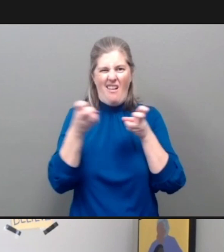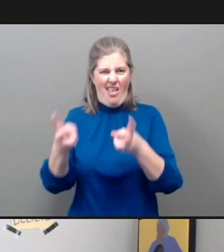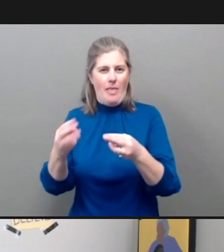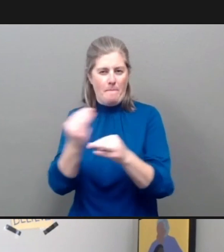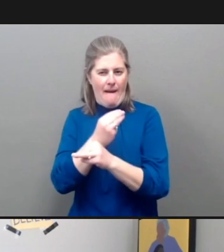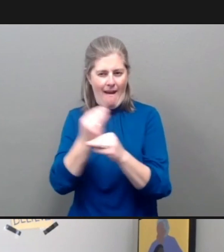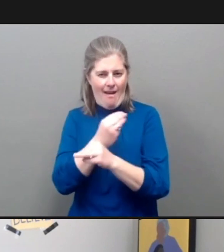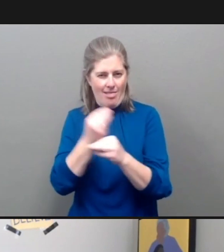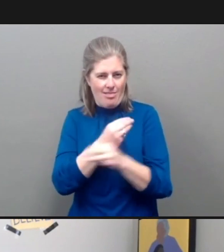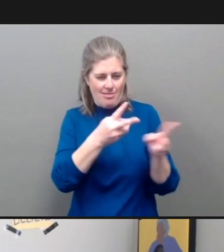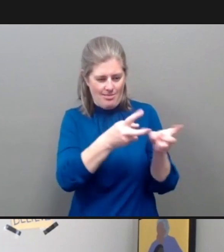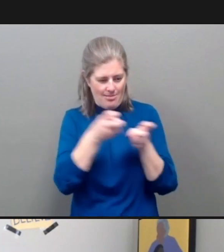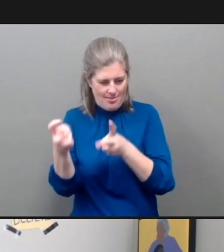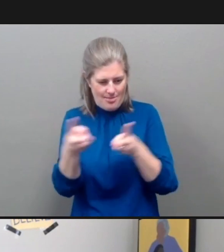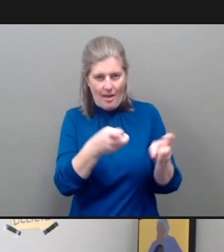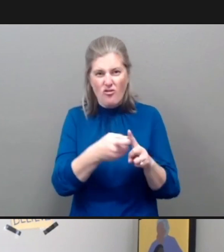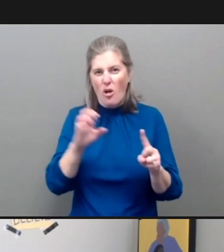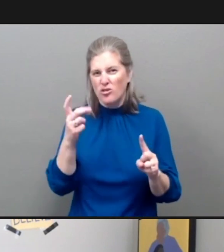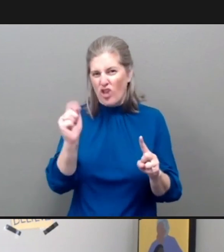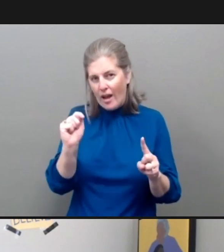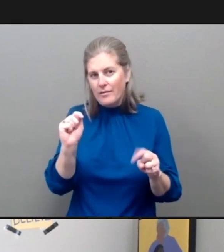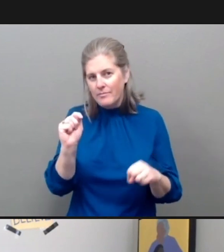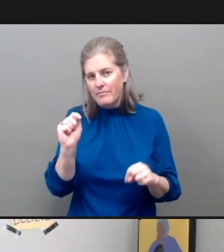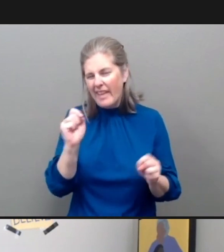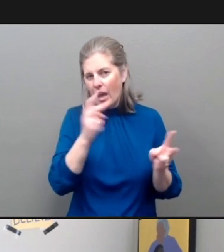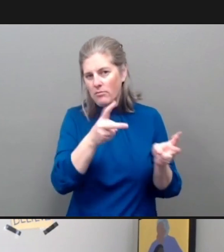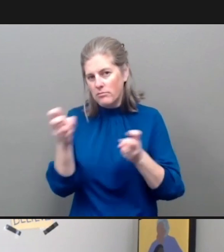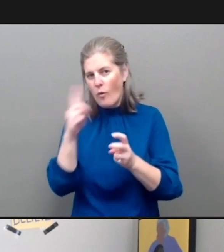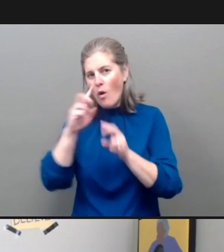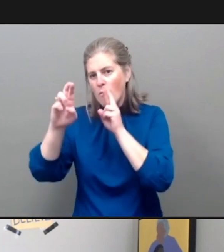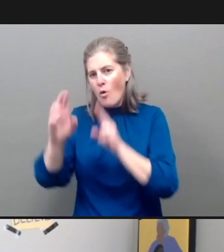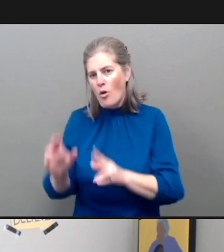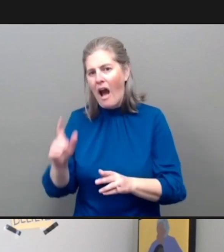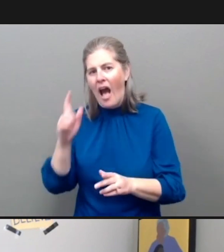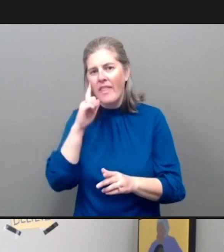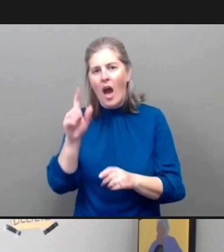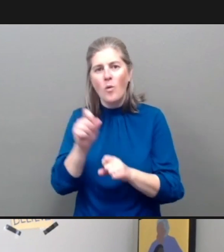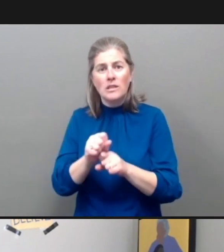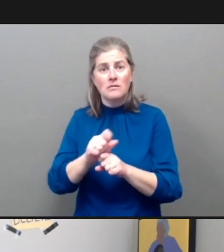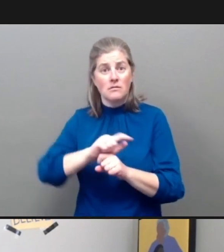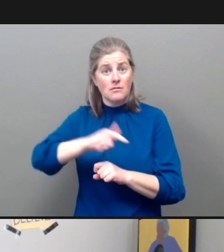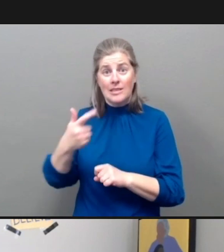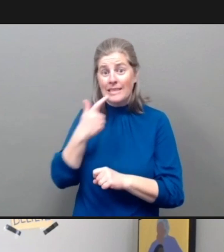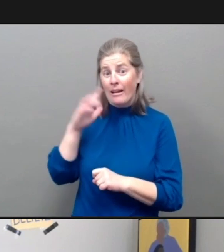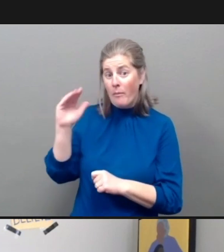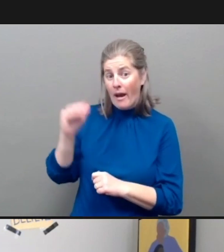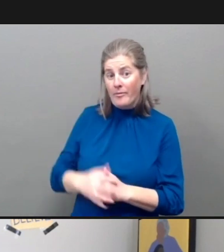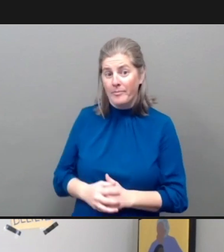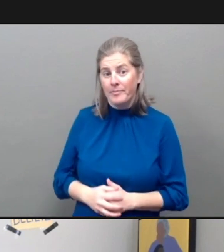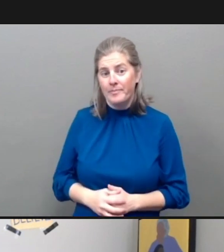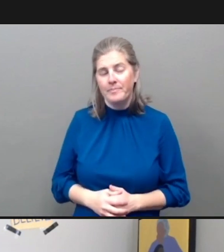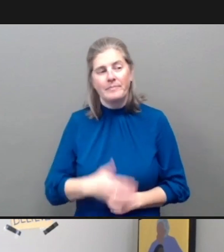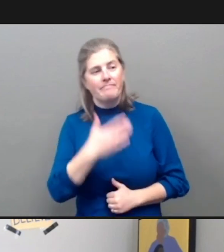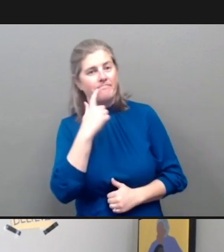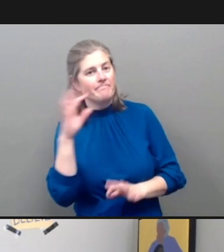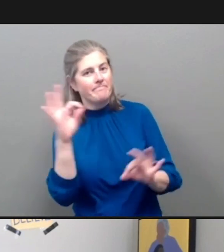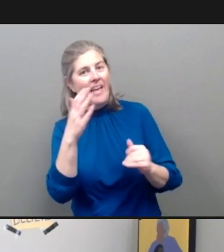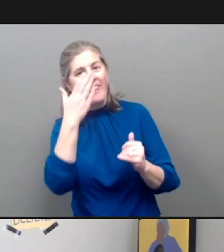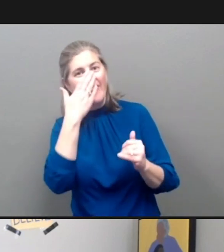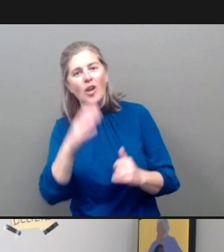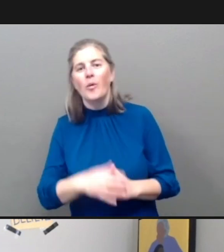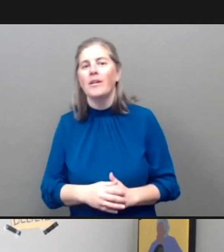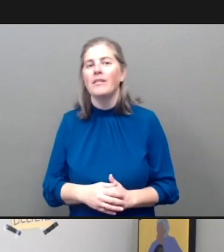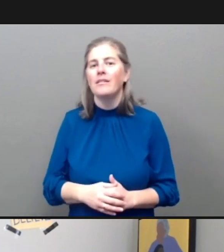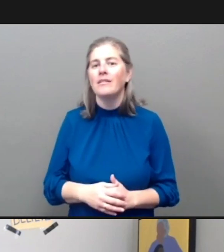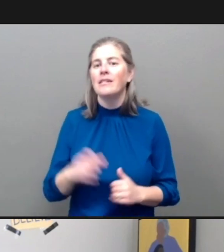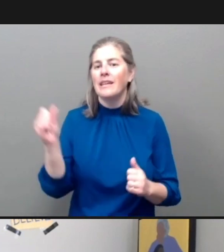in the chat for the reporters. I think I'm going to send it back to you to say goodbye. Sounds great, everybody. Thanks, Dr. Scrace. And